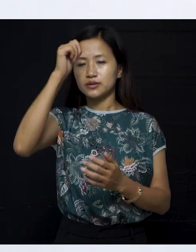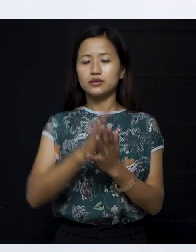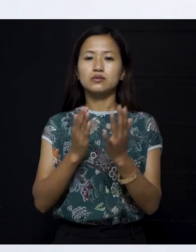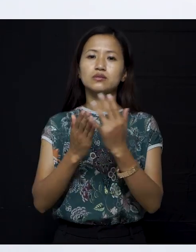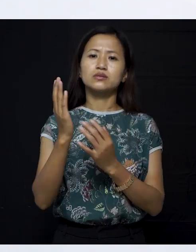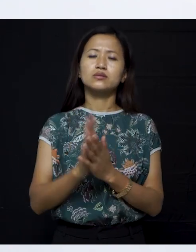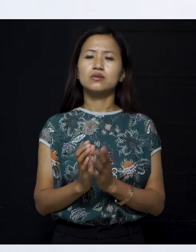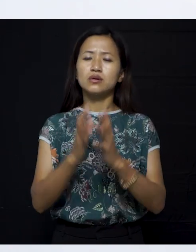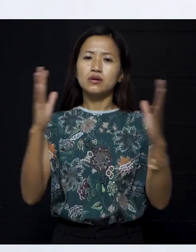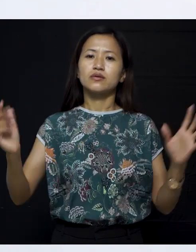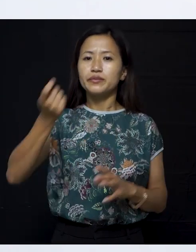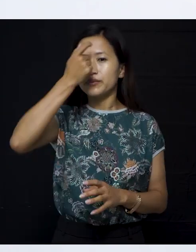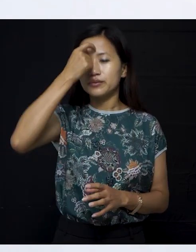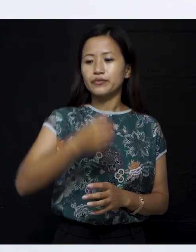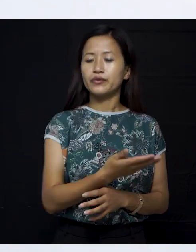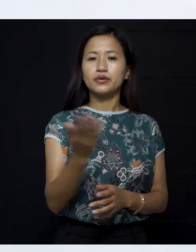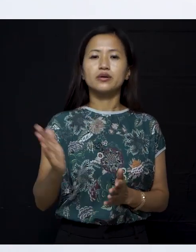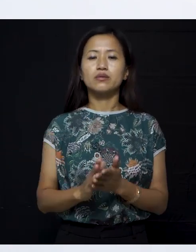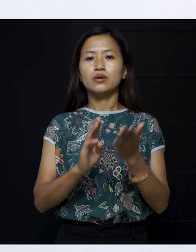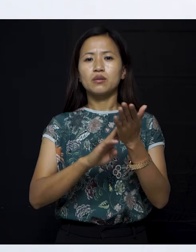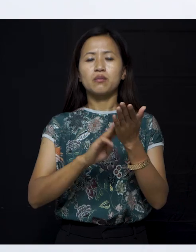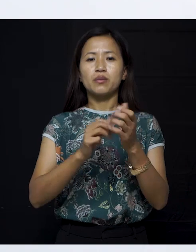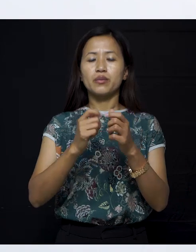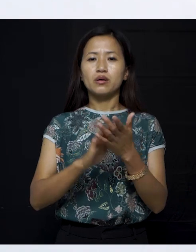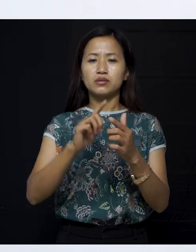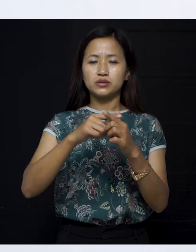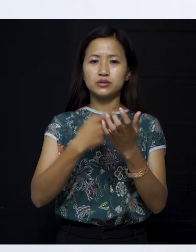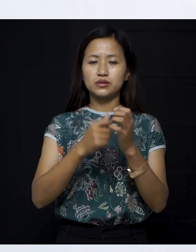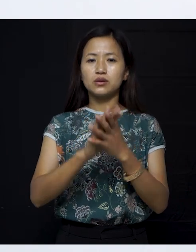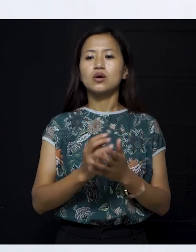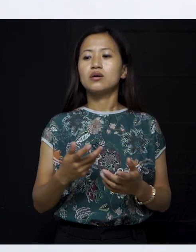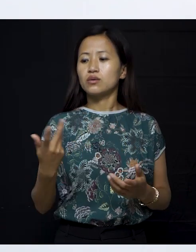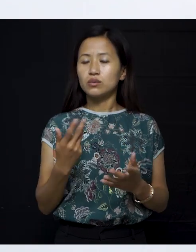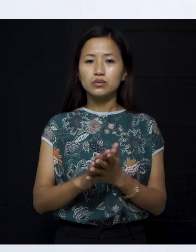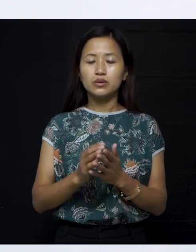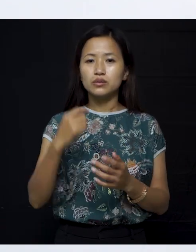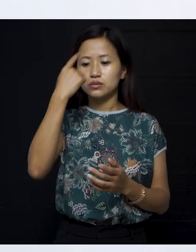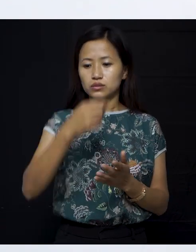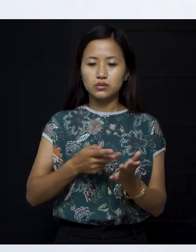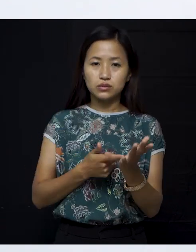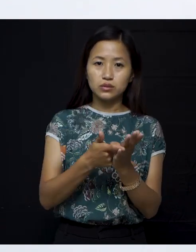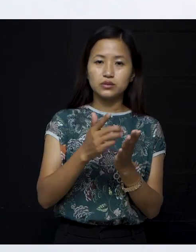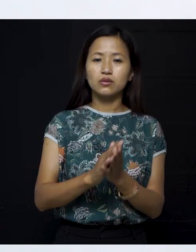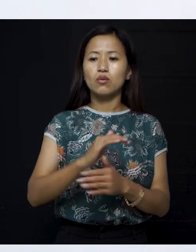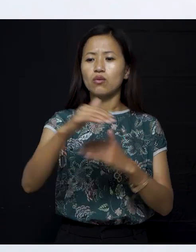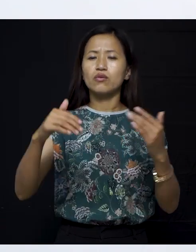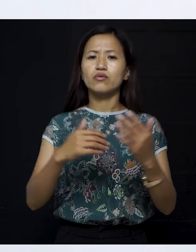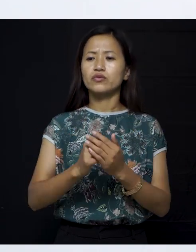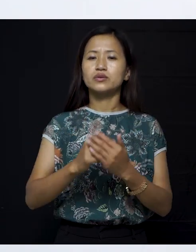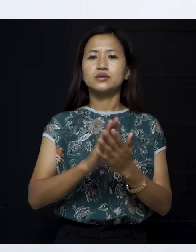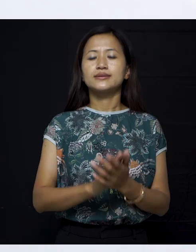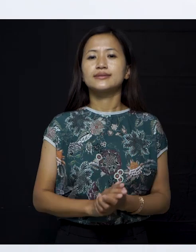of problems because there were Maharajas, there were Nawabs who were ruling over the Indian states, and there were